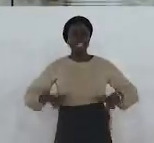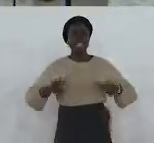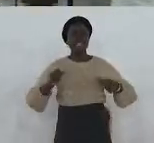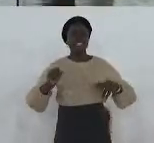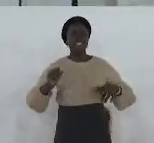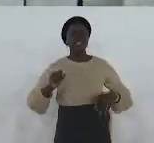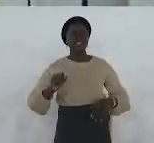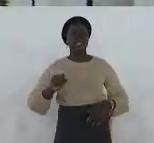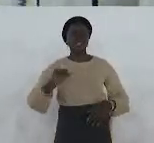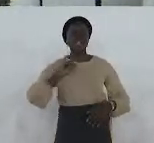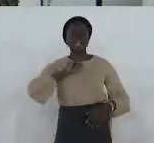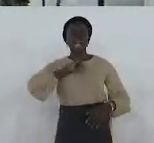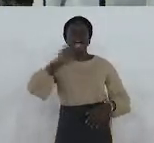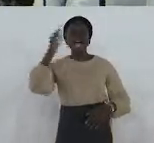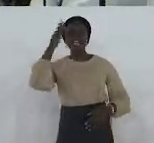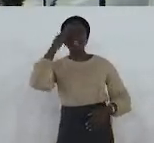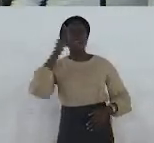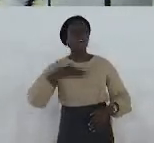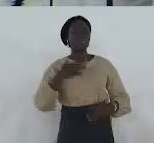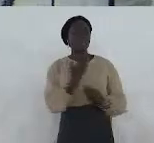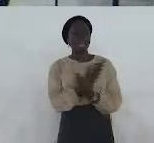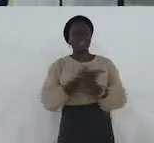my i